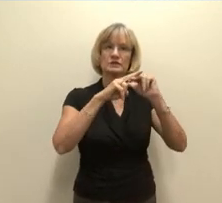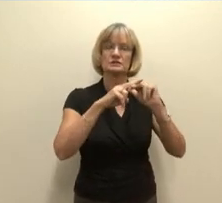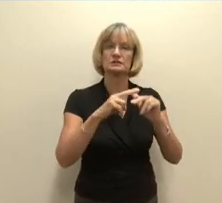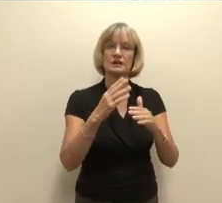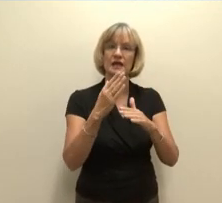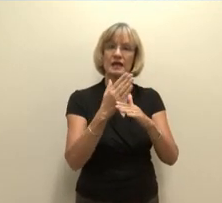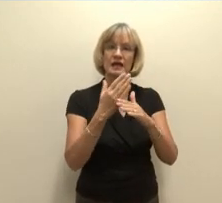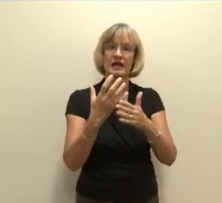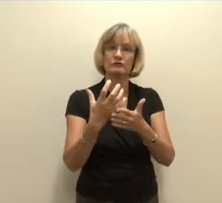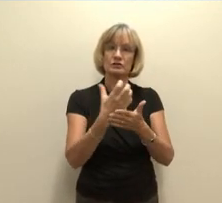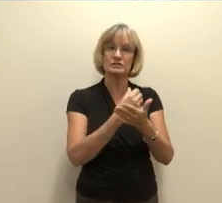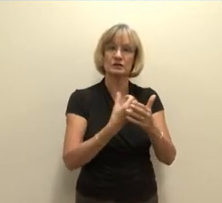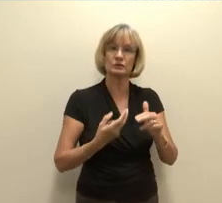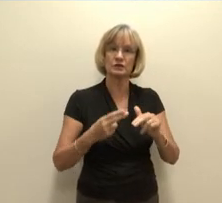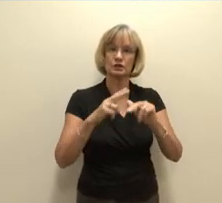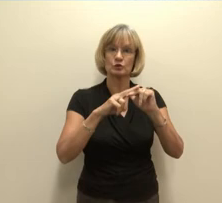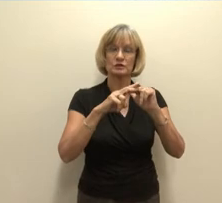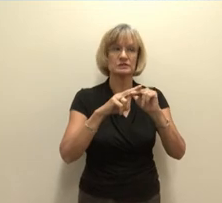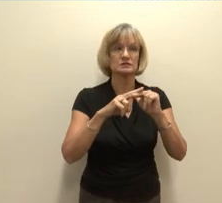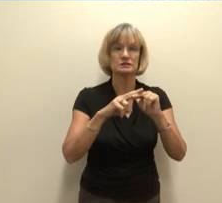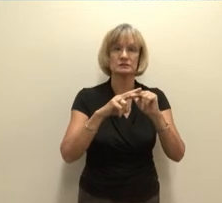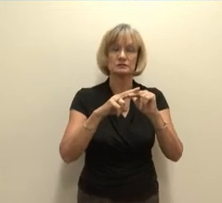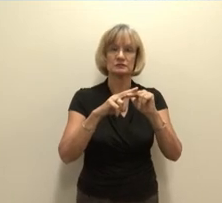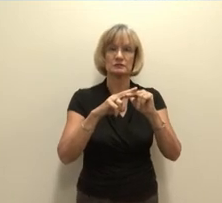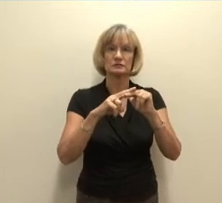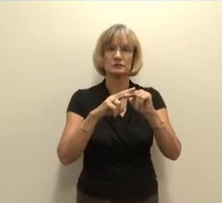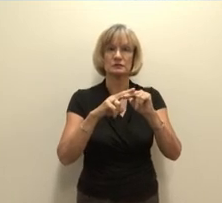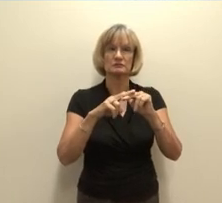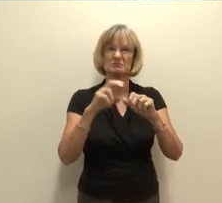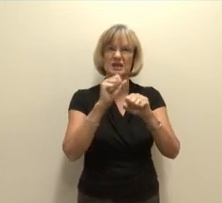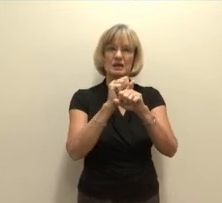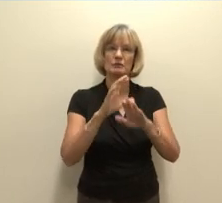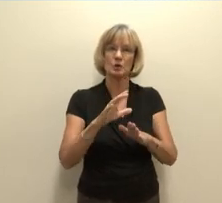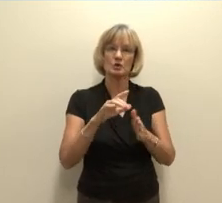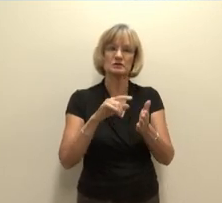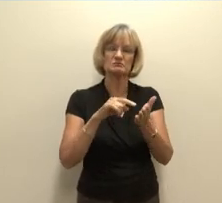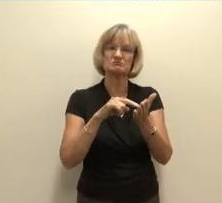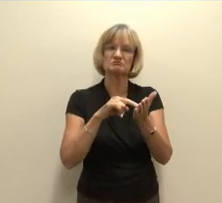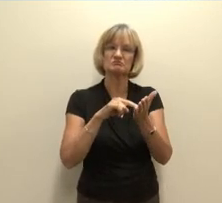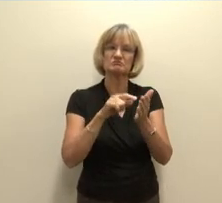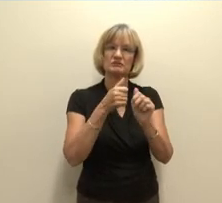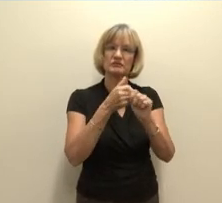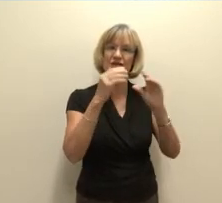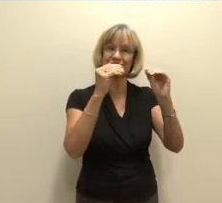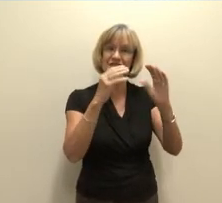average salary increase for employees that are paid on the teacher schedule was